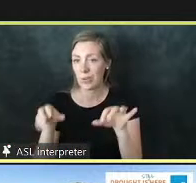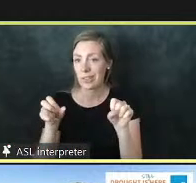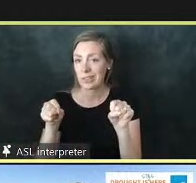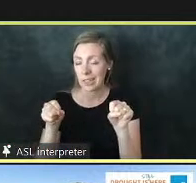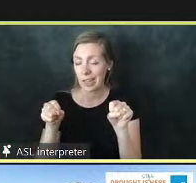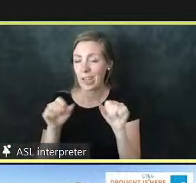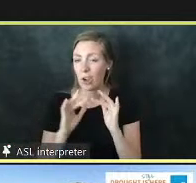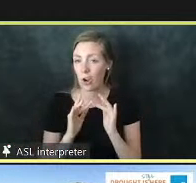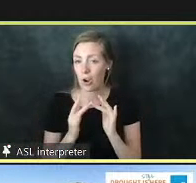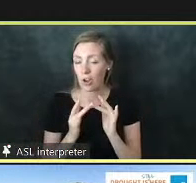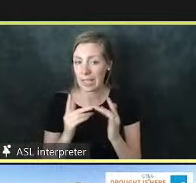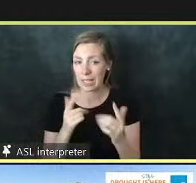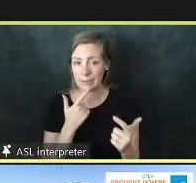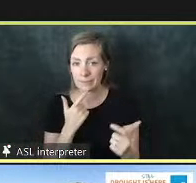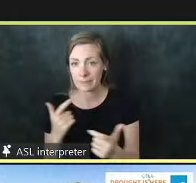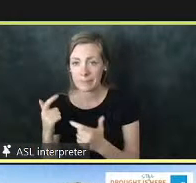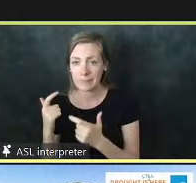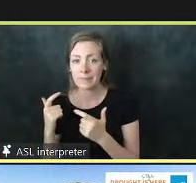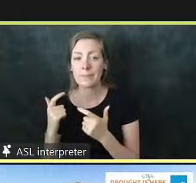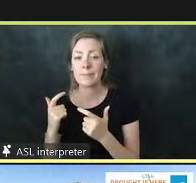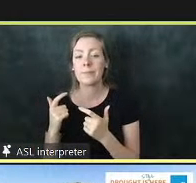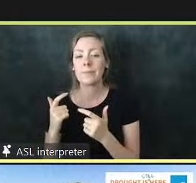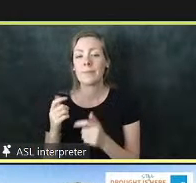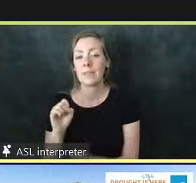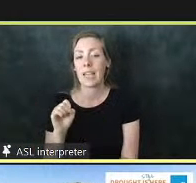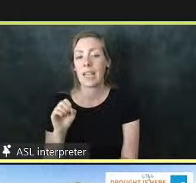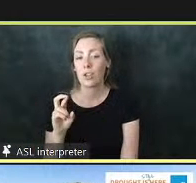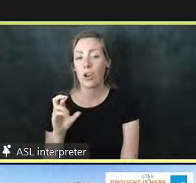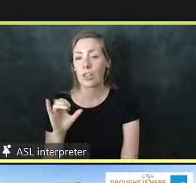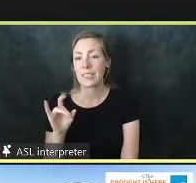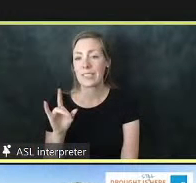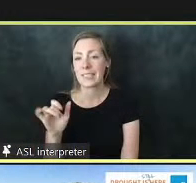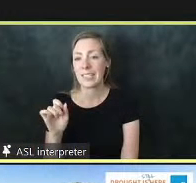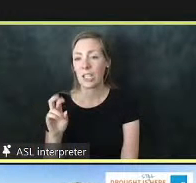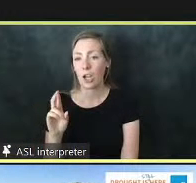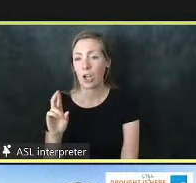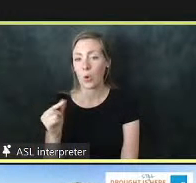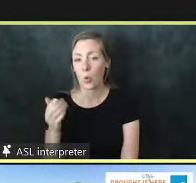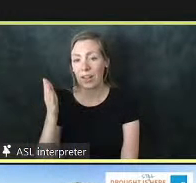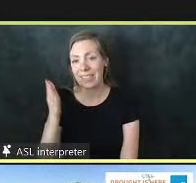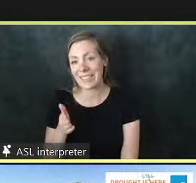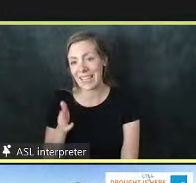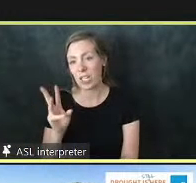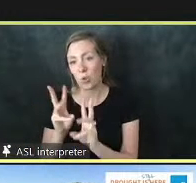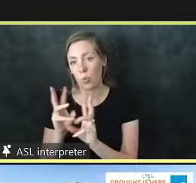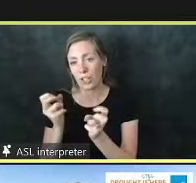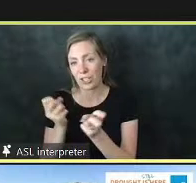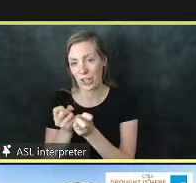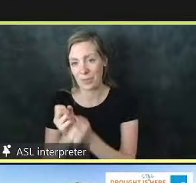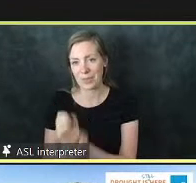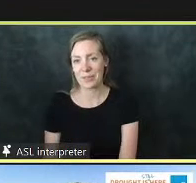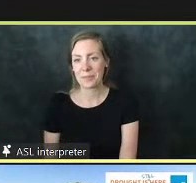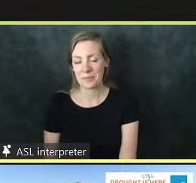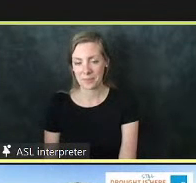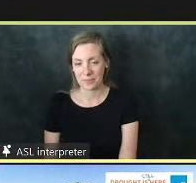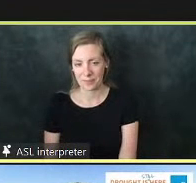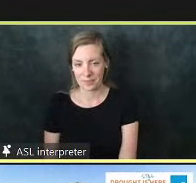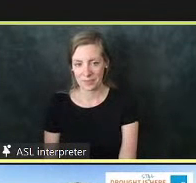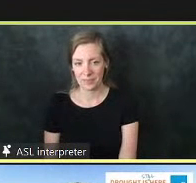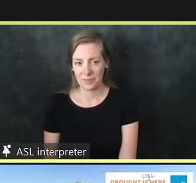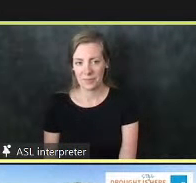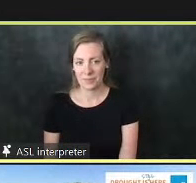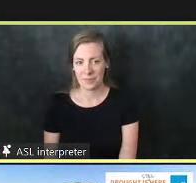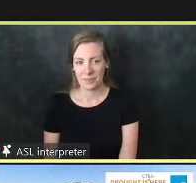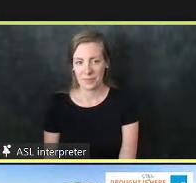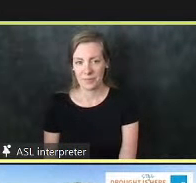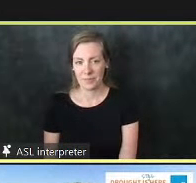saving tips. diferentes Visit sistemas srcity.org para ayudar cómo /workshops to sign pueden up. hacer talleres